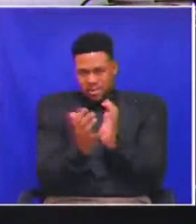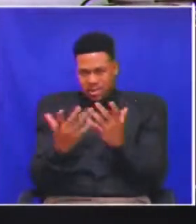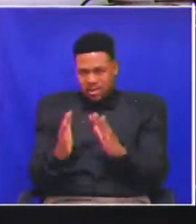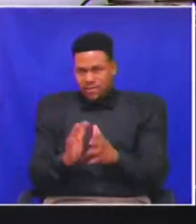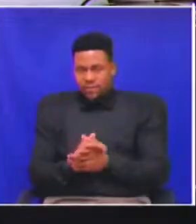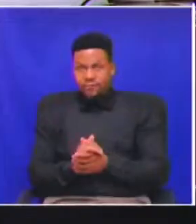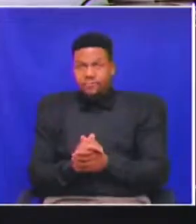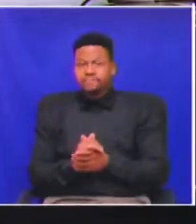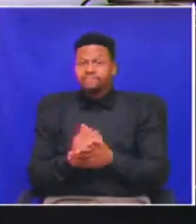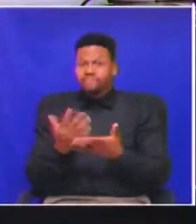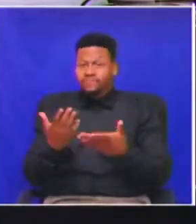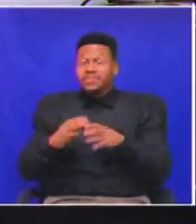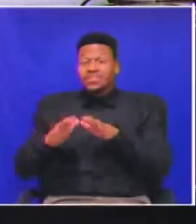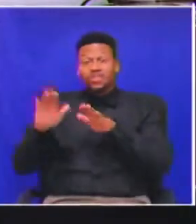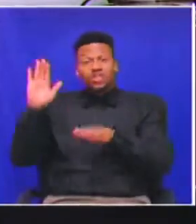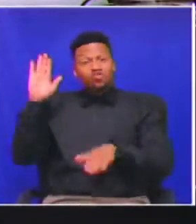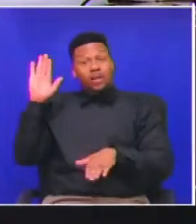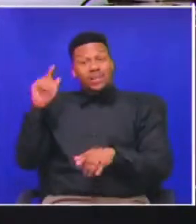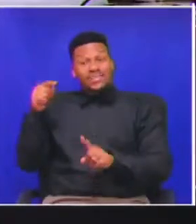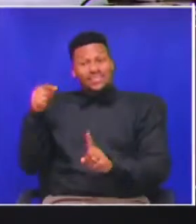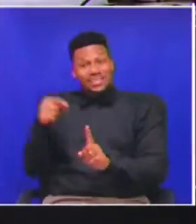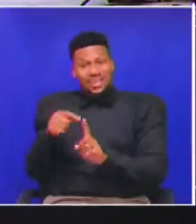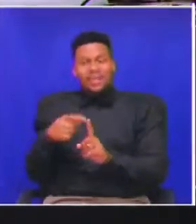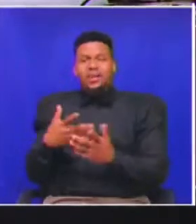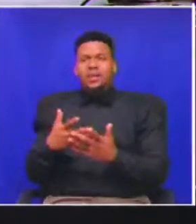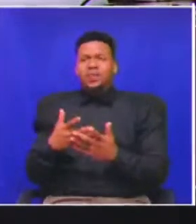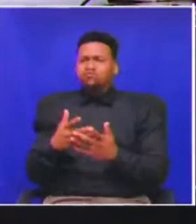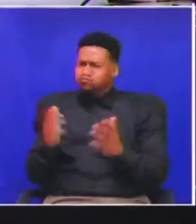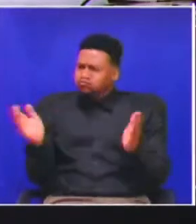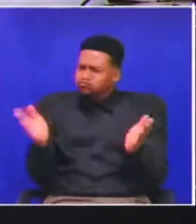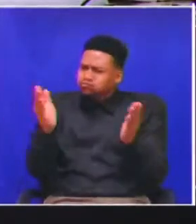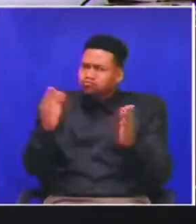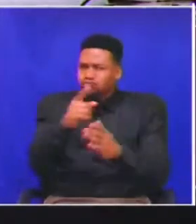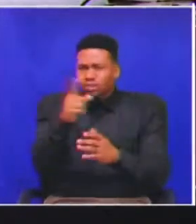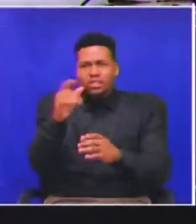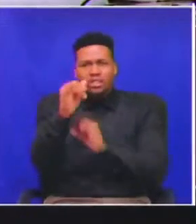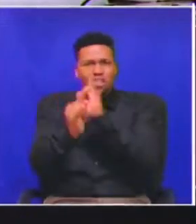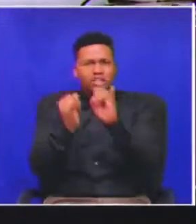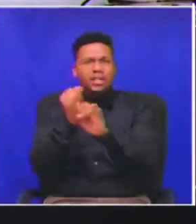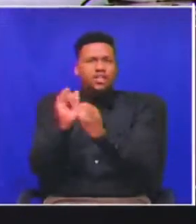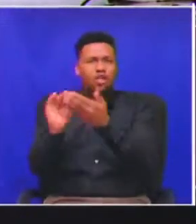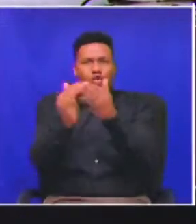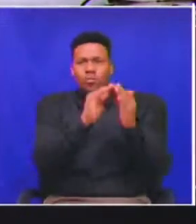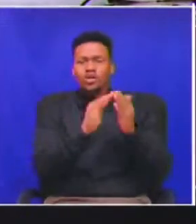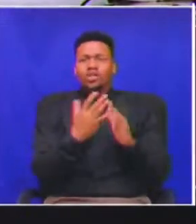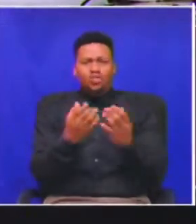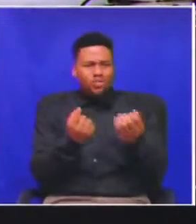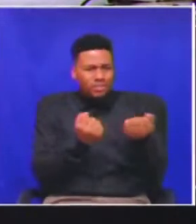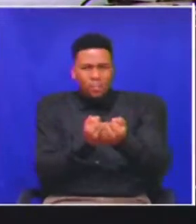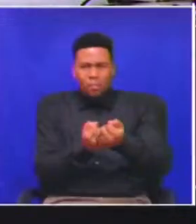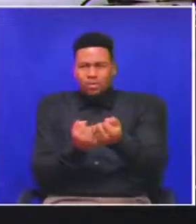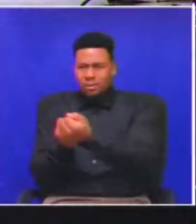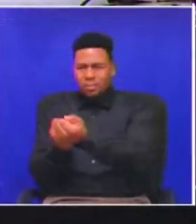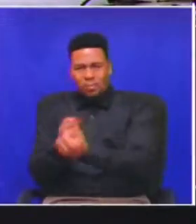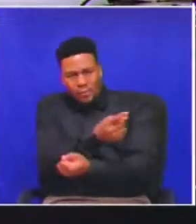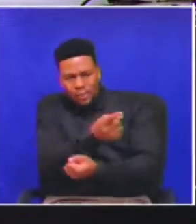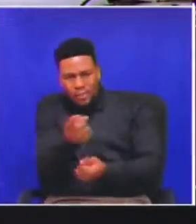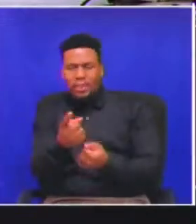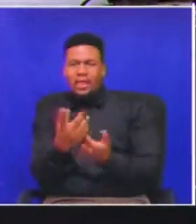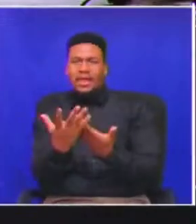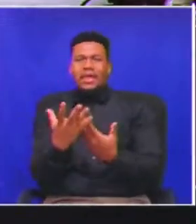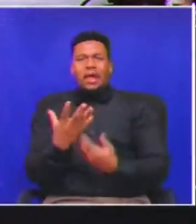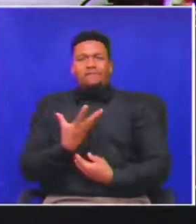the international community to support vulnerable countries with a strong reform agenda whose debt